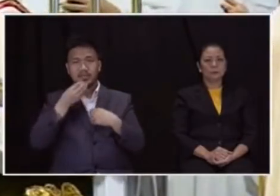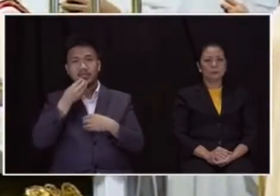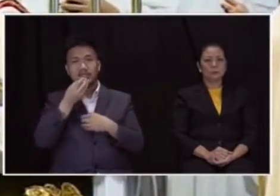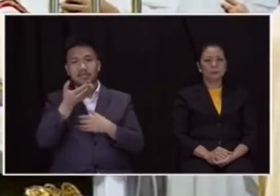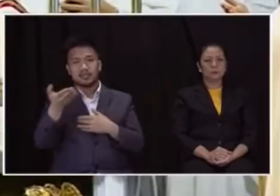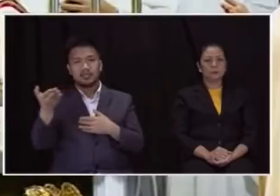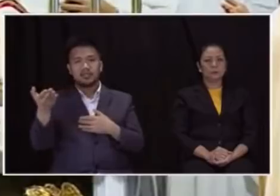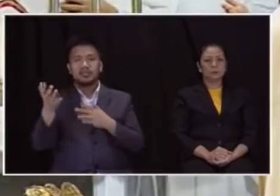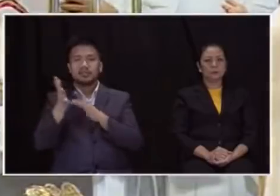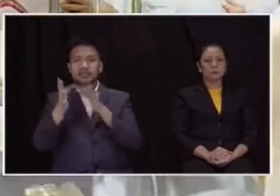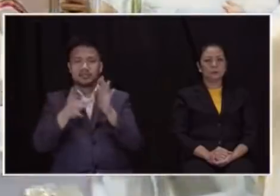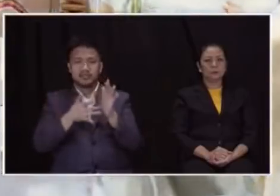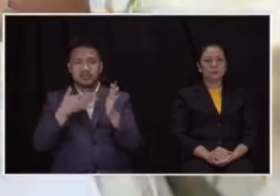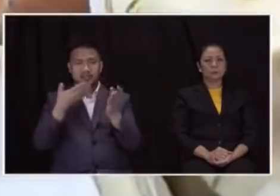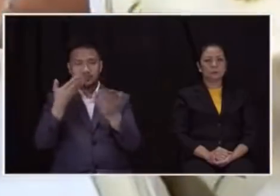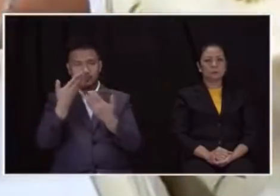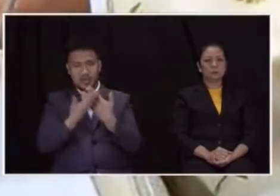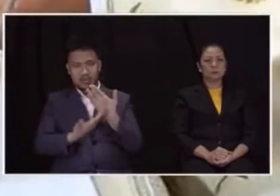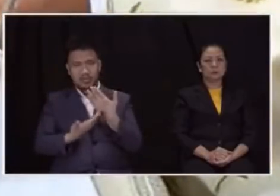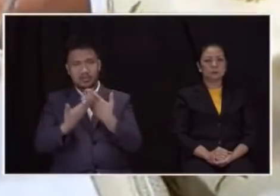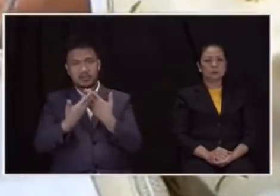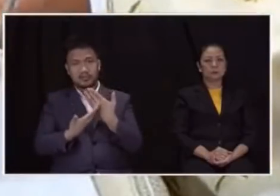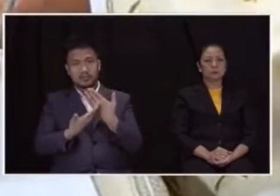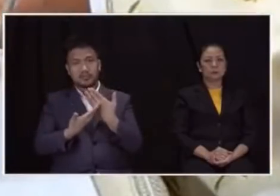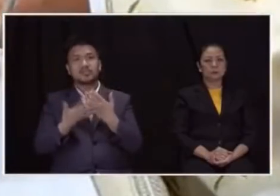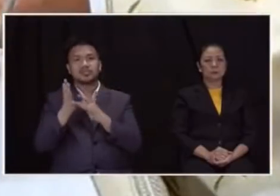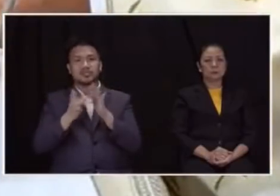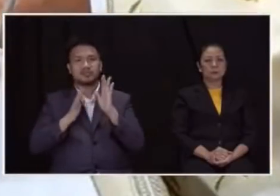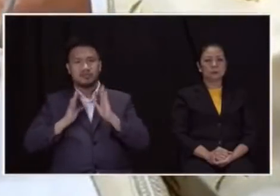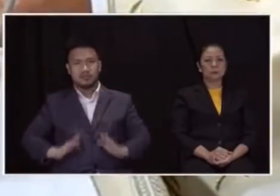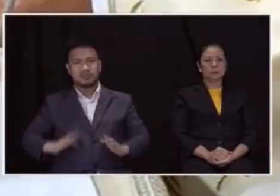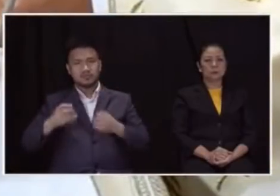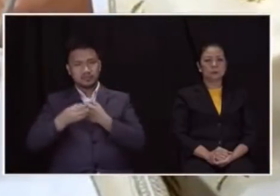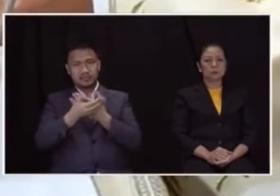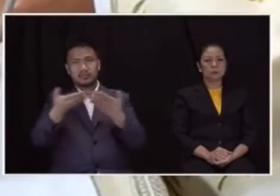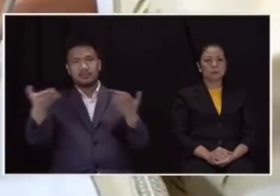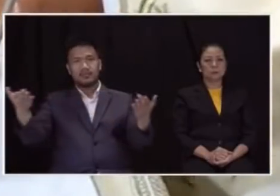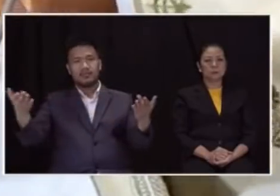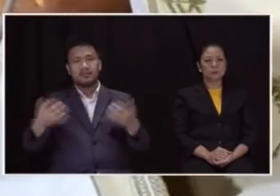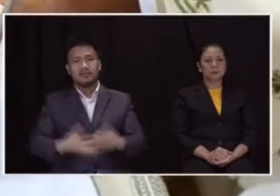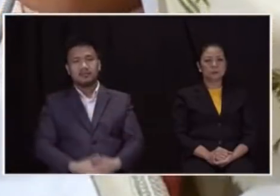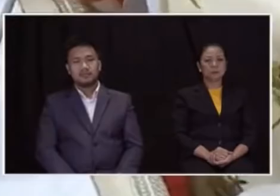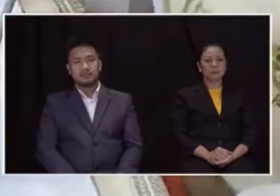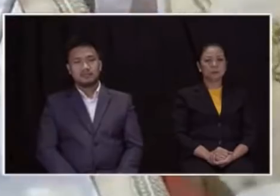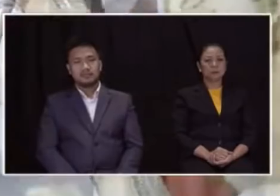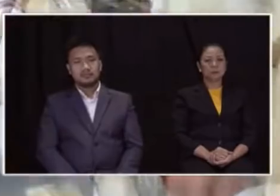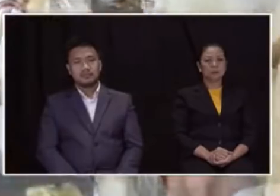and eat of it, for this is my body, which will be given up for you."